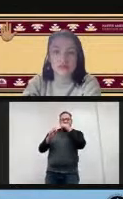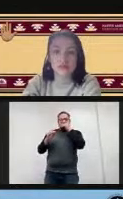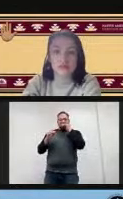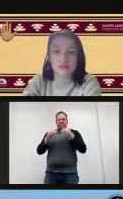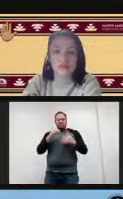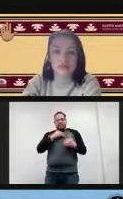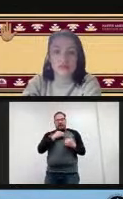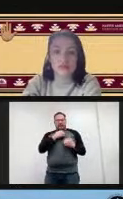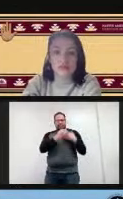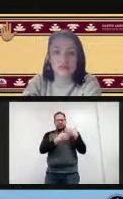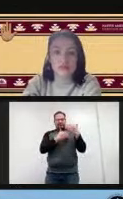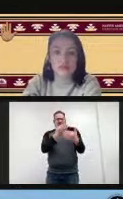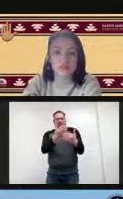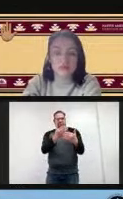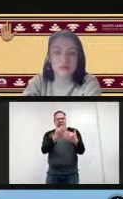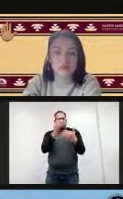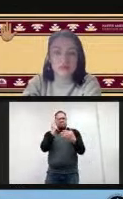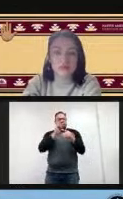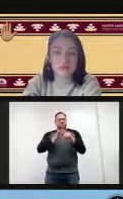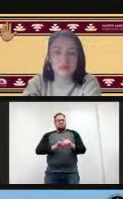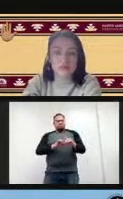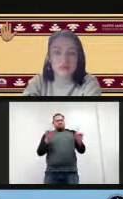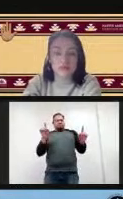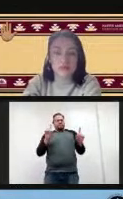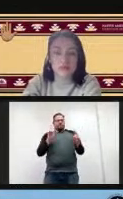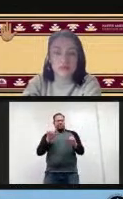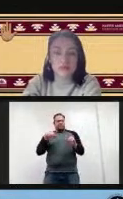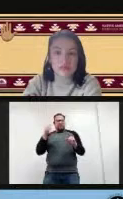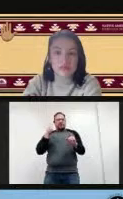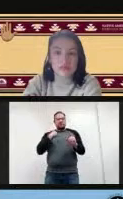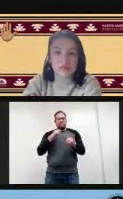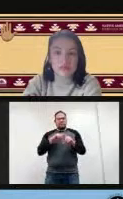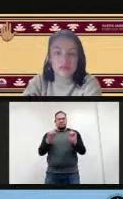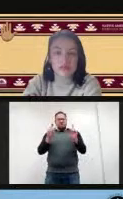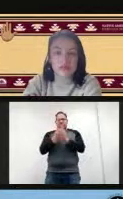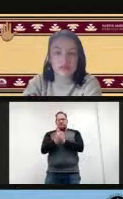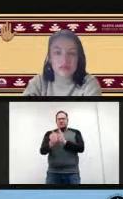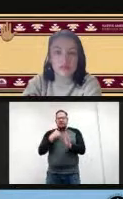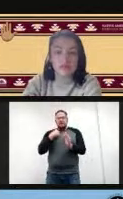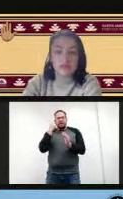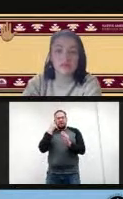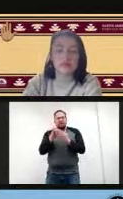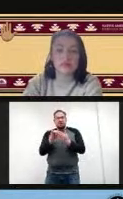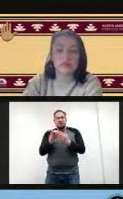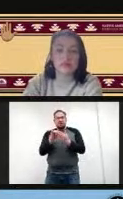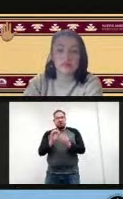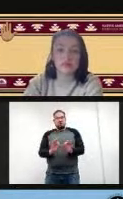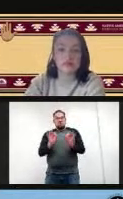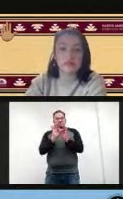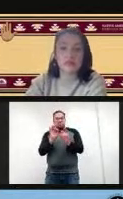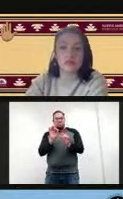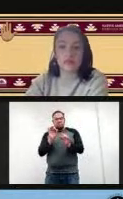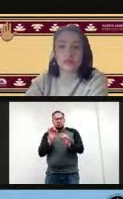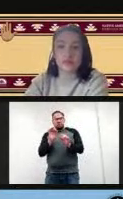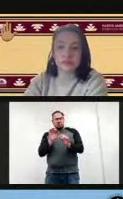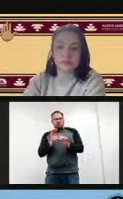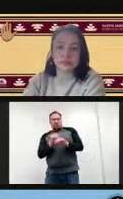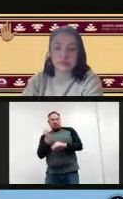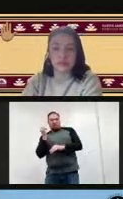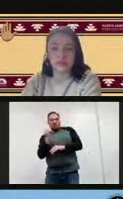It's a different attitude, a different skill. I think that's important to call out alone. And then to